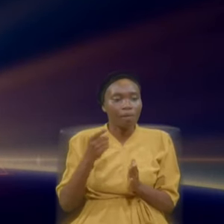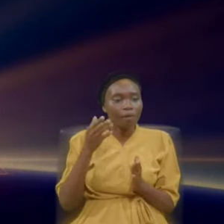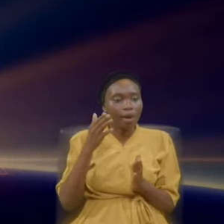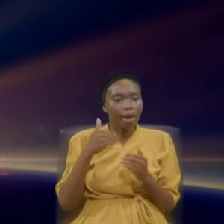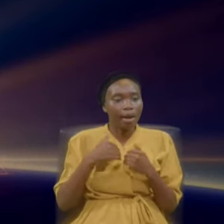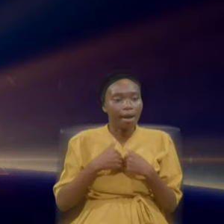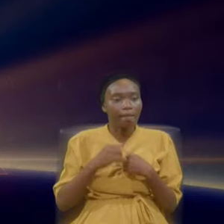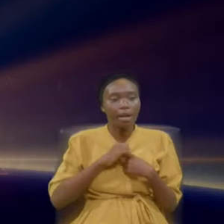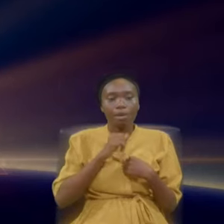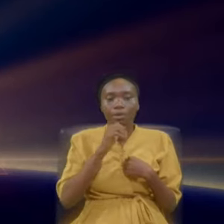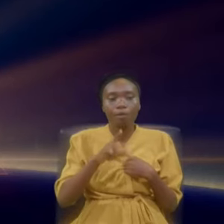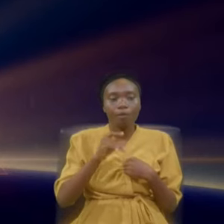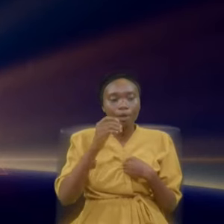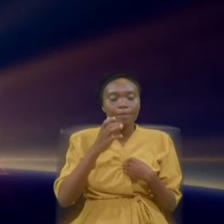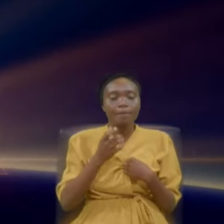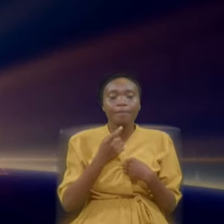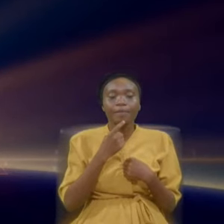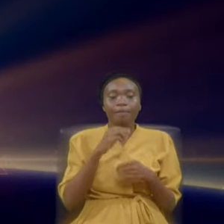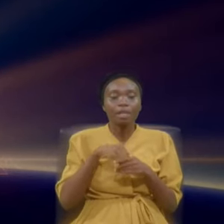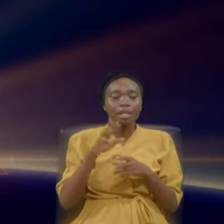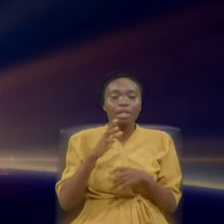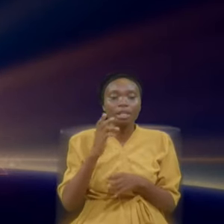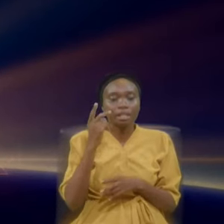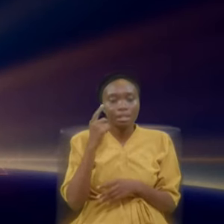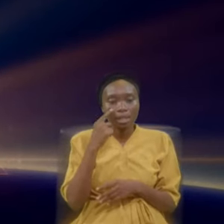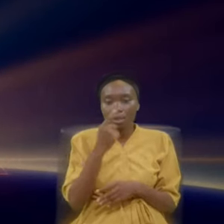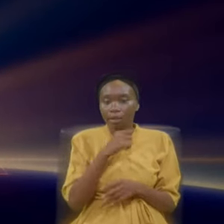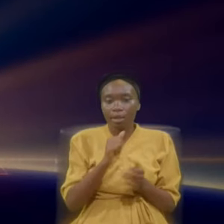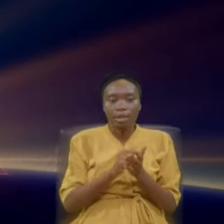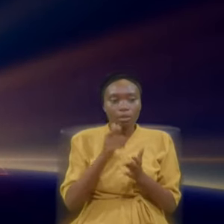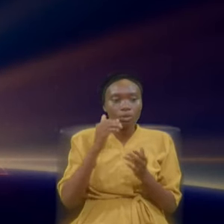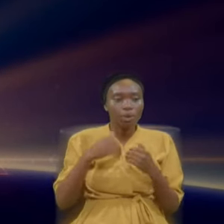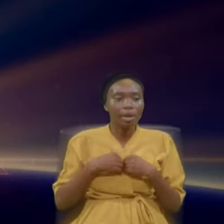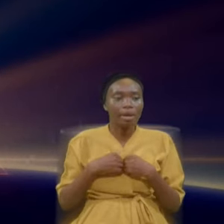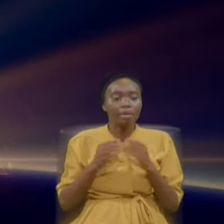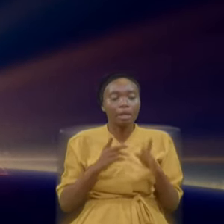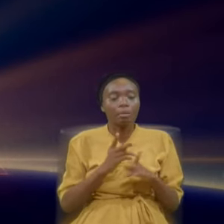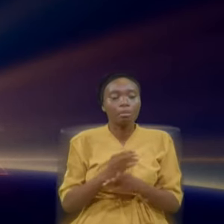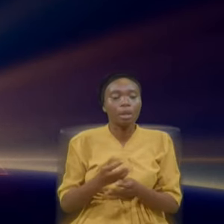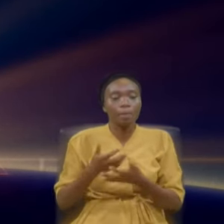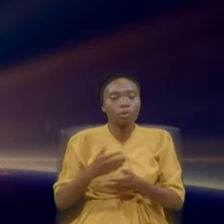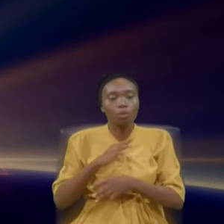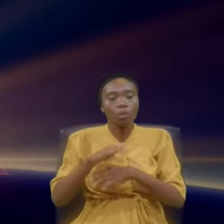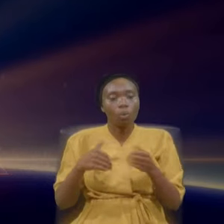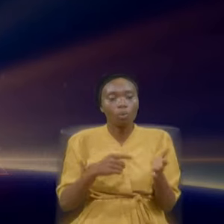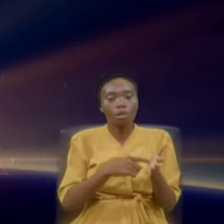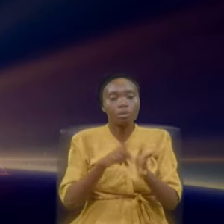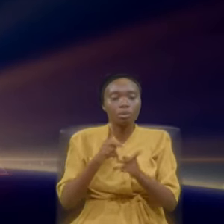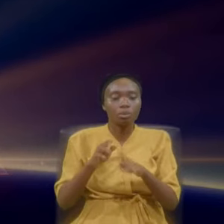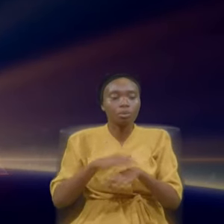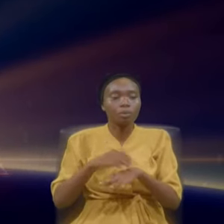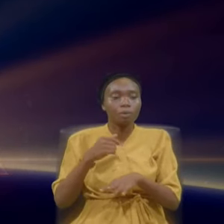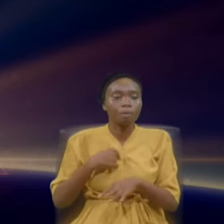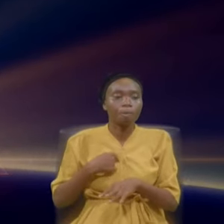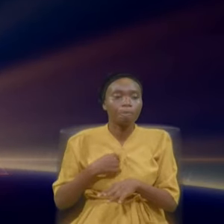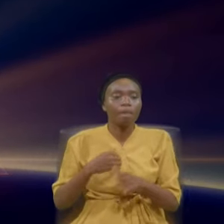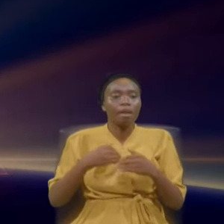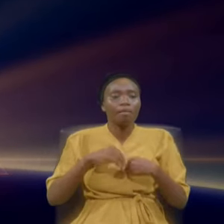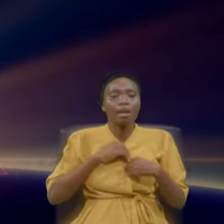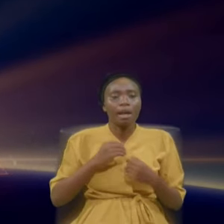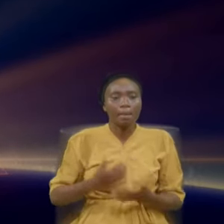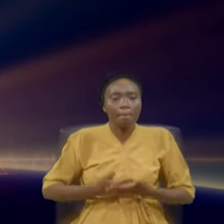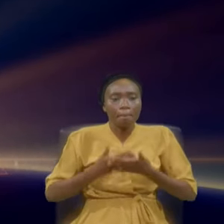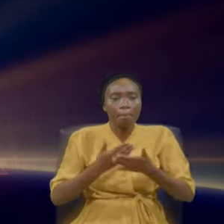And wherefore have I not found favor in thy sight, that thou layest the burden of all this people upon me? Have